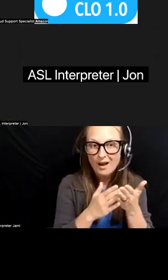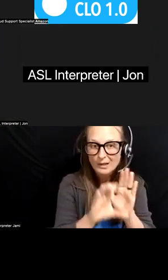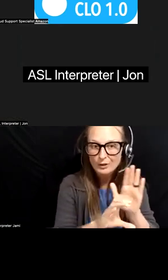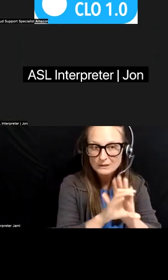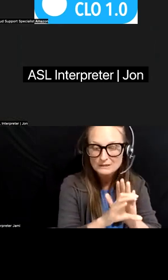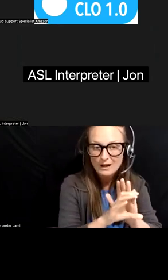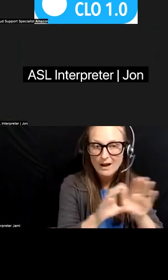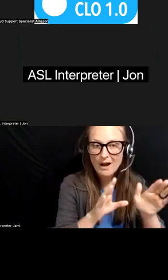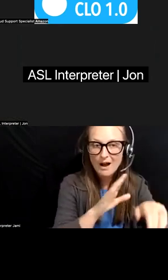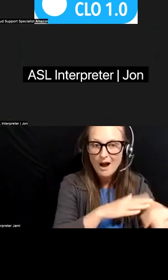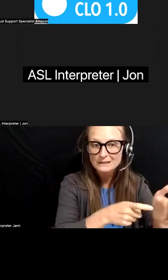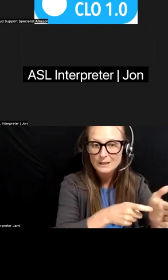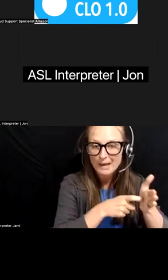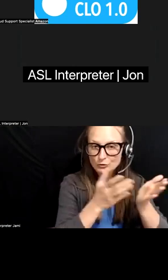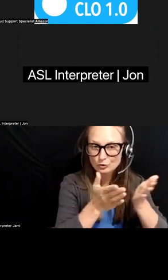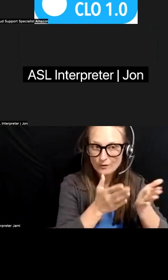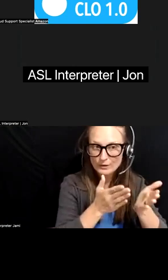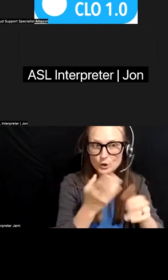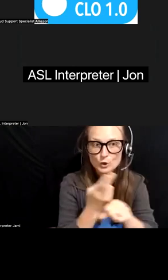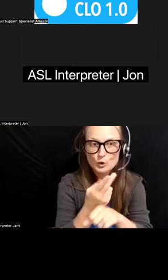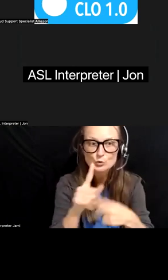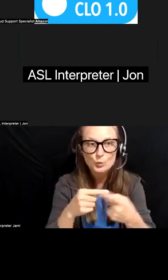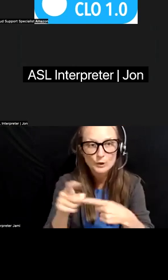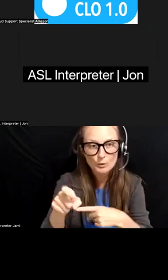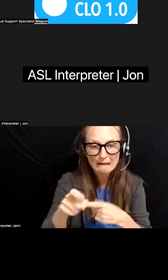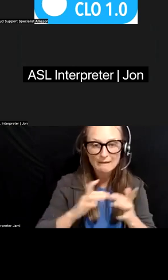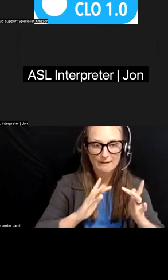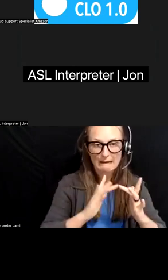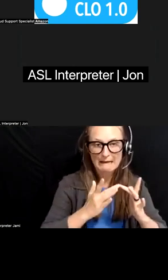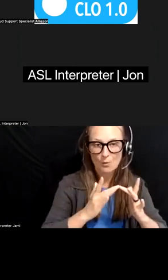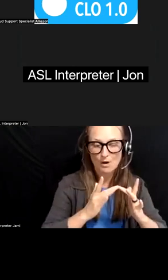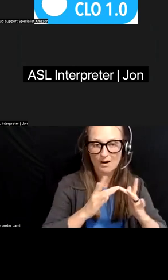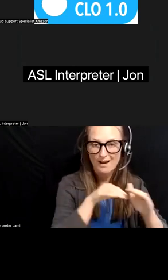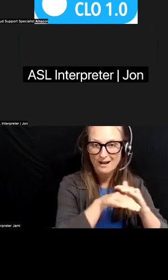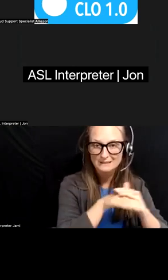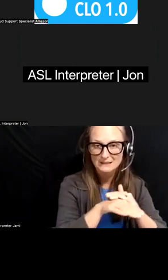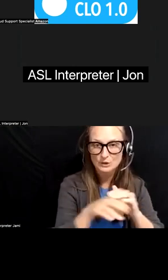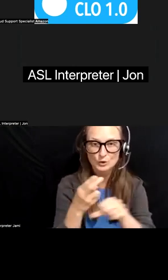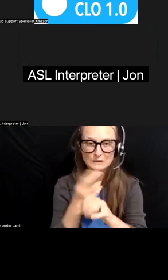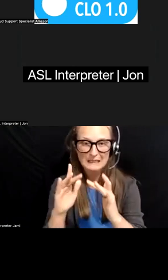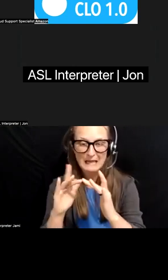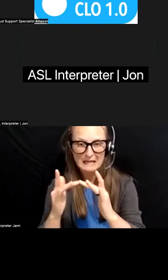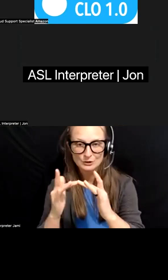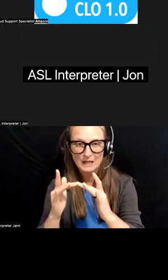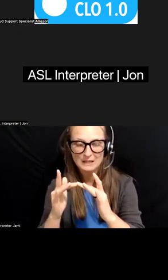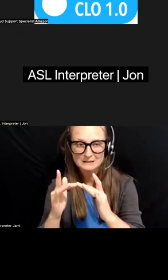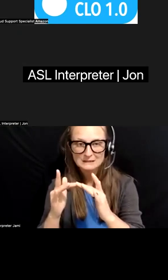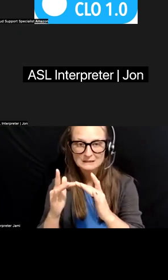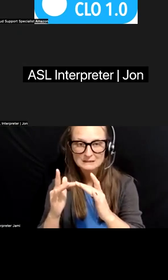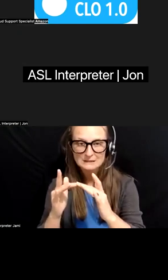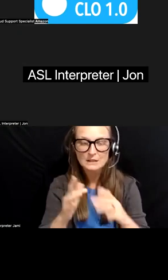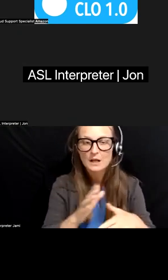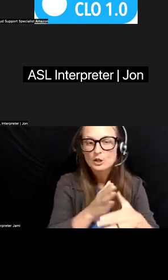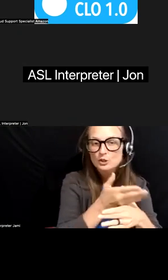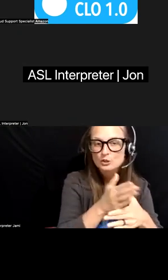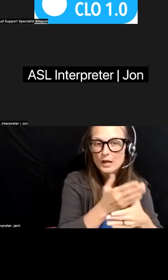on-demand service, you use it when you need it. Network access, using internet as a medium. Shared